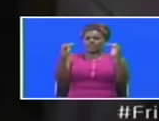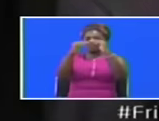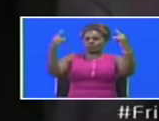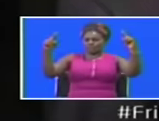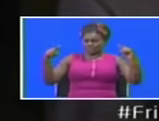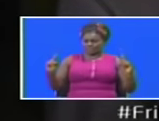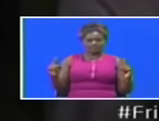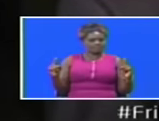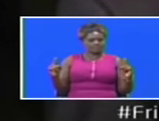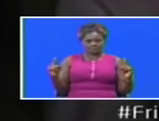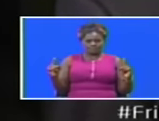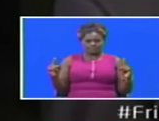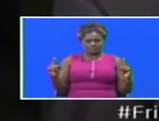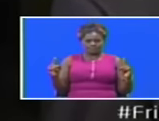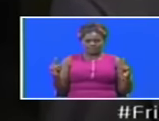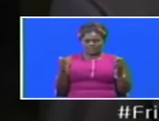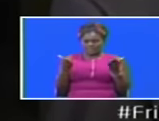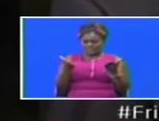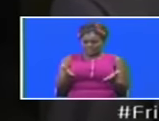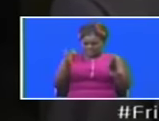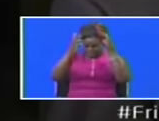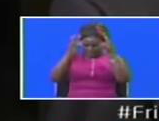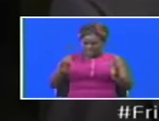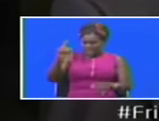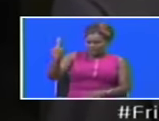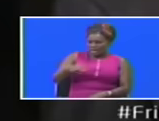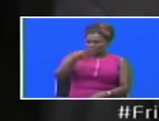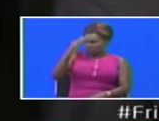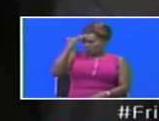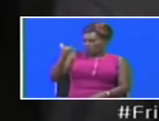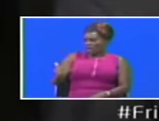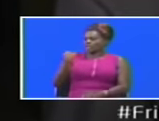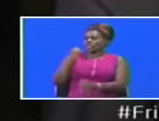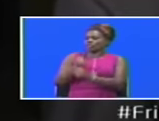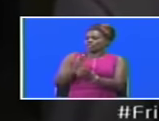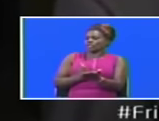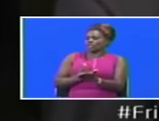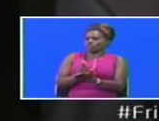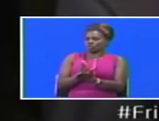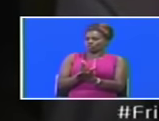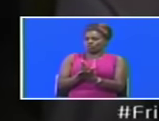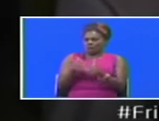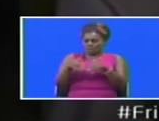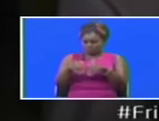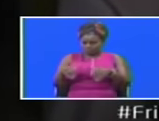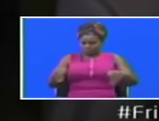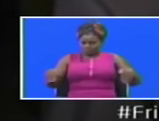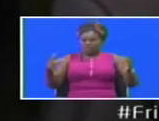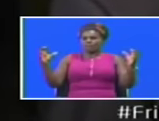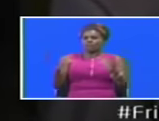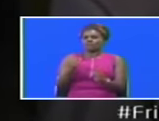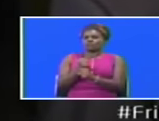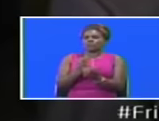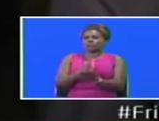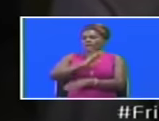success, we are forced to take this unprecedented recall so as to ensure the integrity of our party and just to ensure